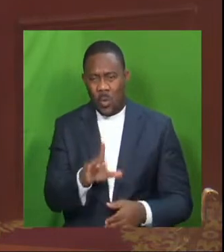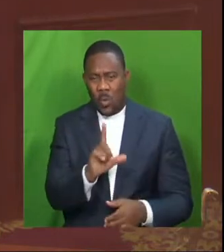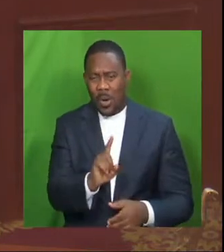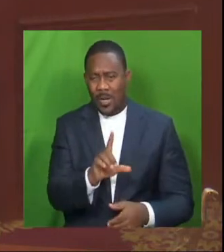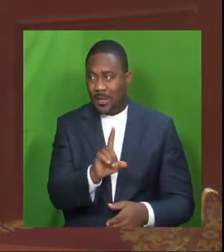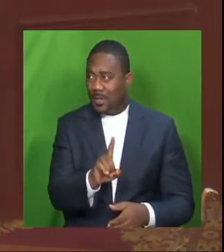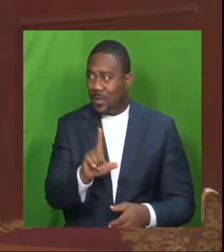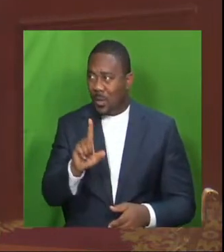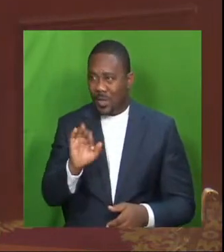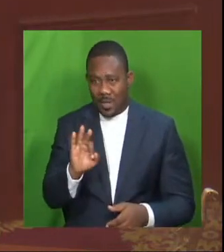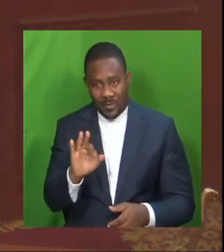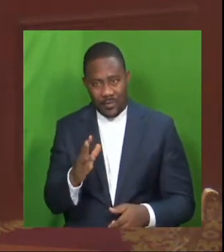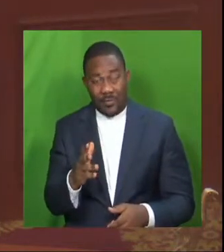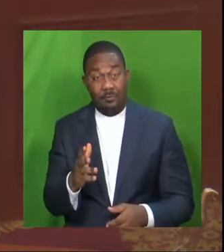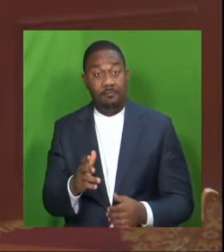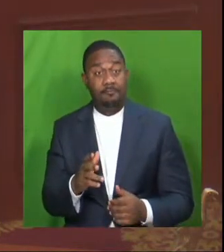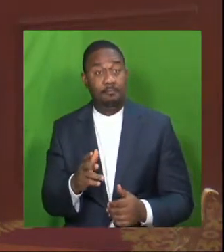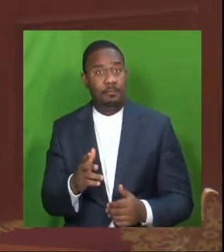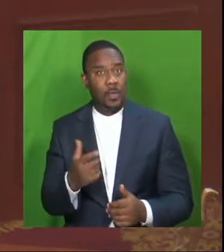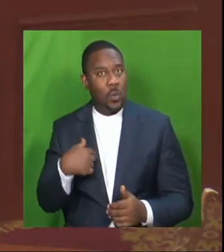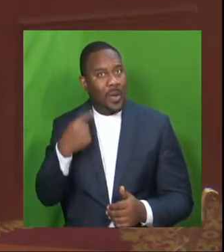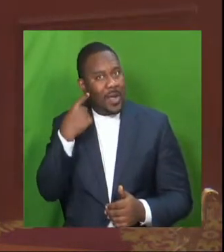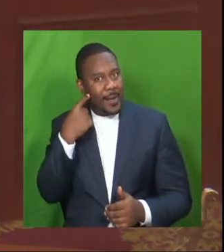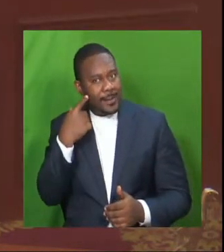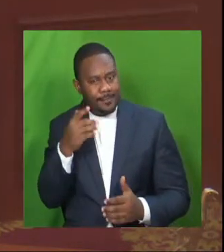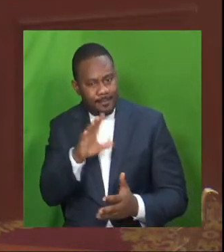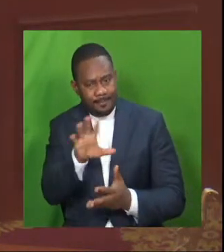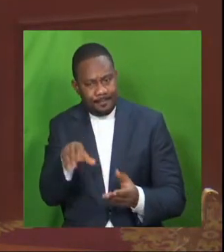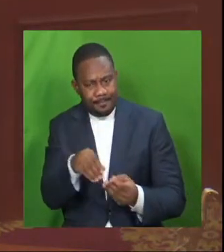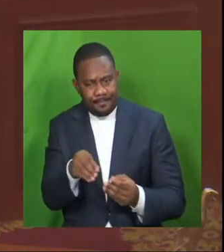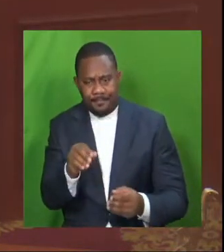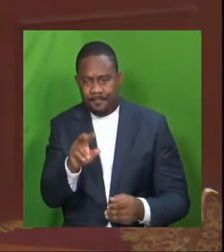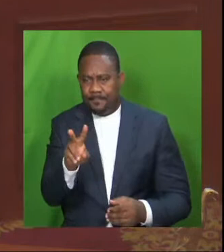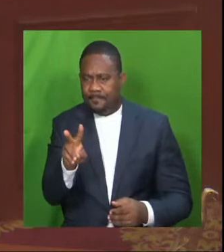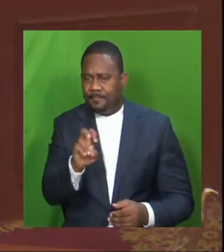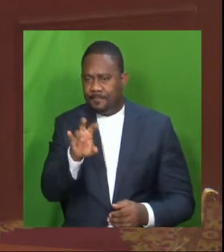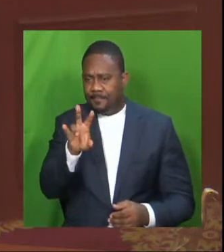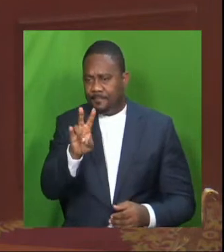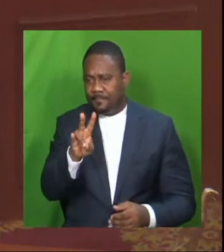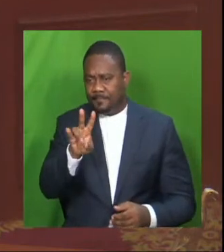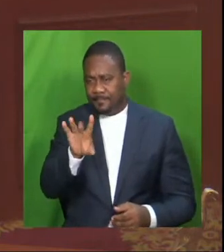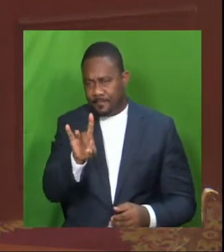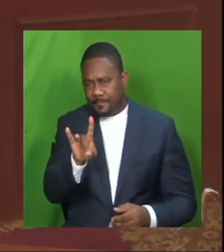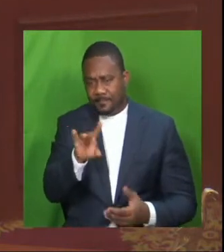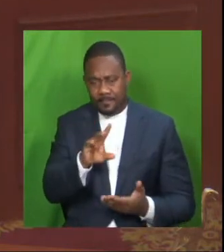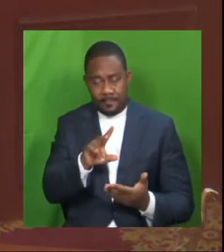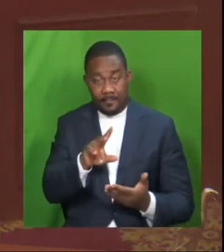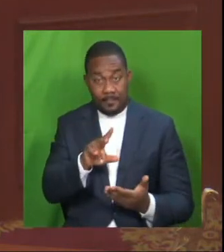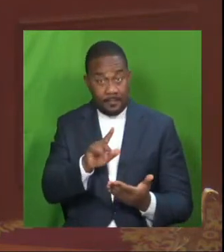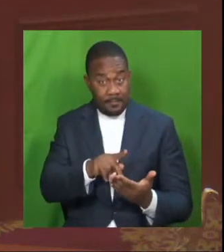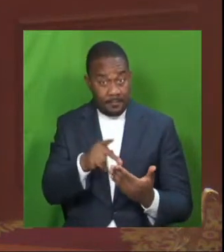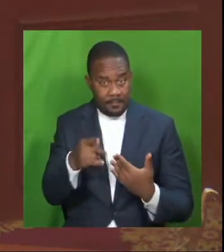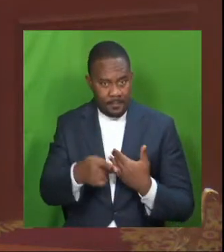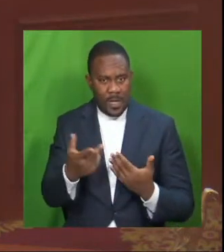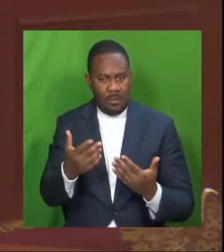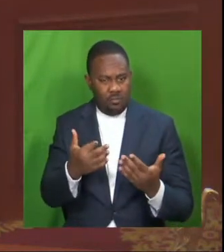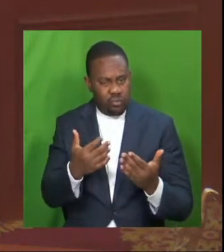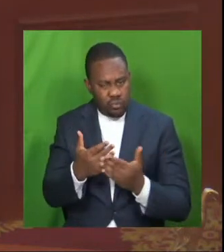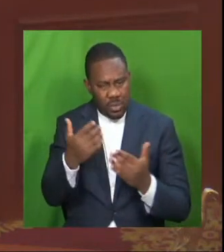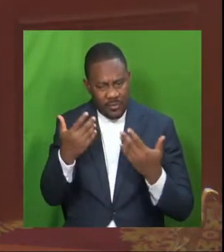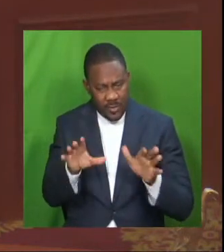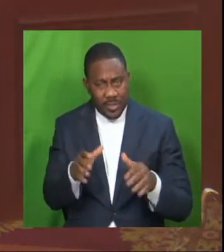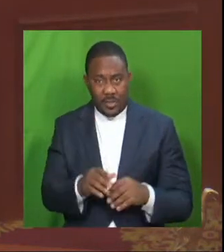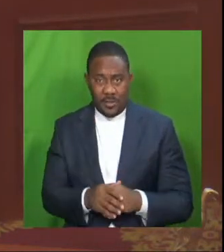Speaker. We were told that a total of 278 projects are at various stages of